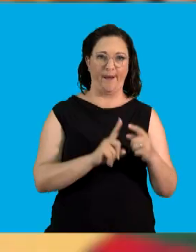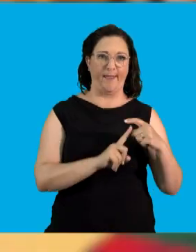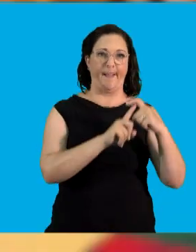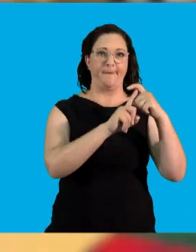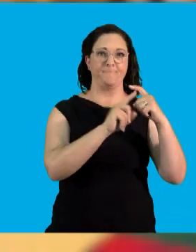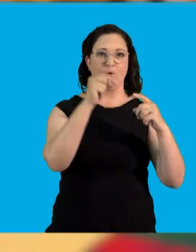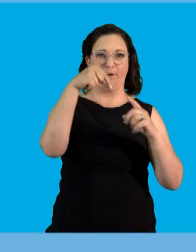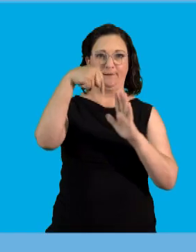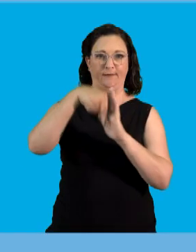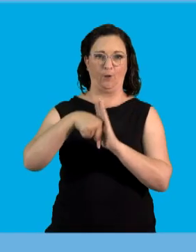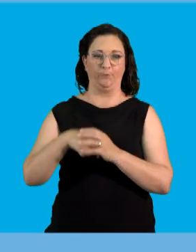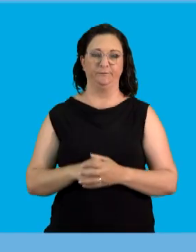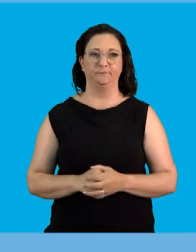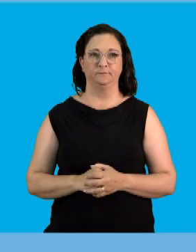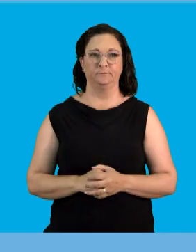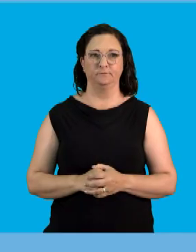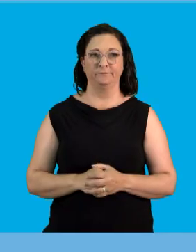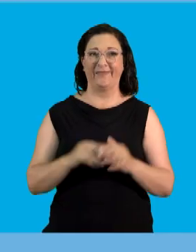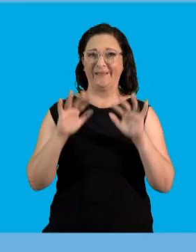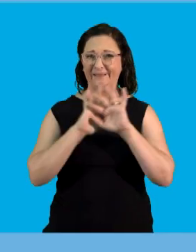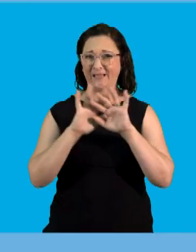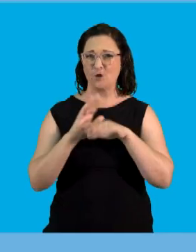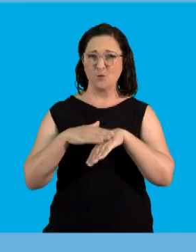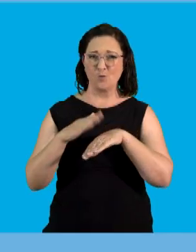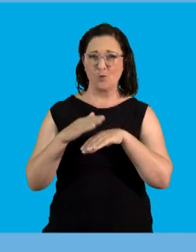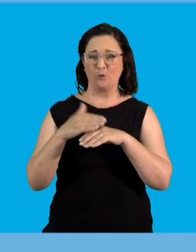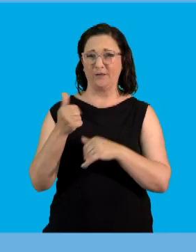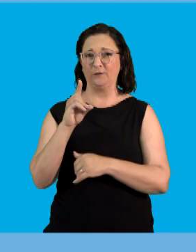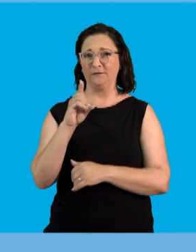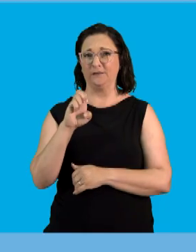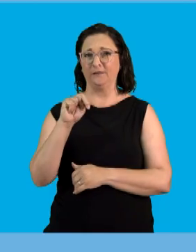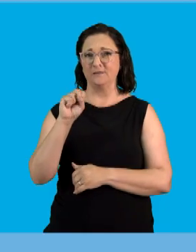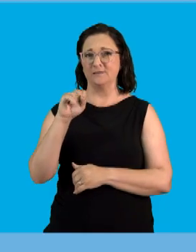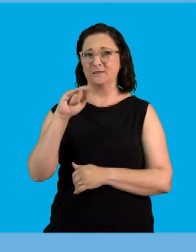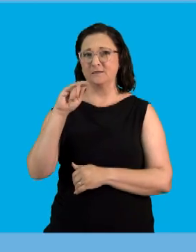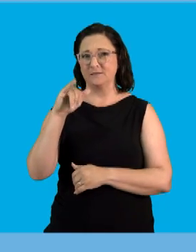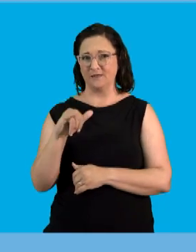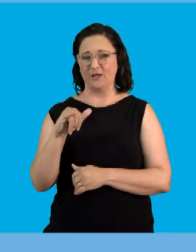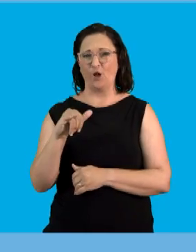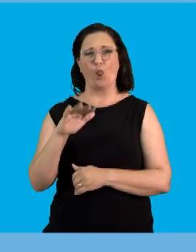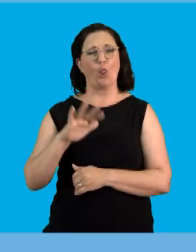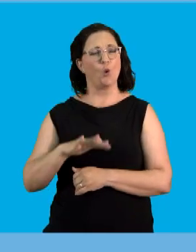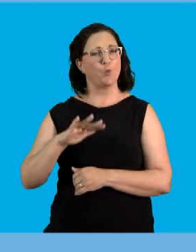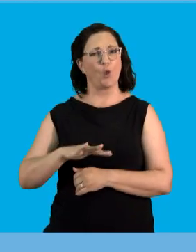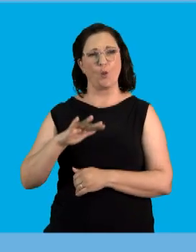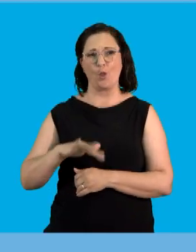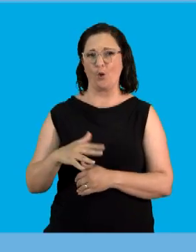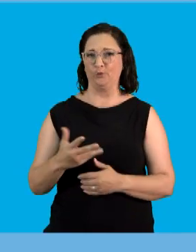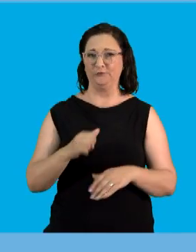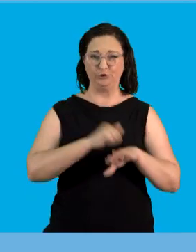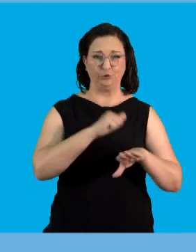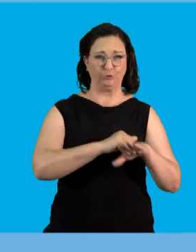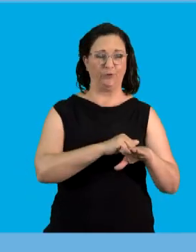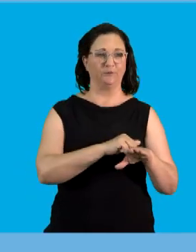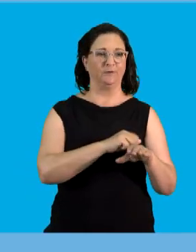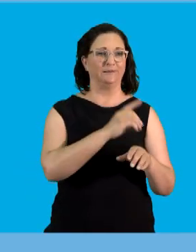And then gases have much lower densities compared to solids and liquid. So the densities of gases are much lower as compared